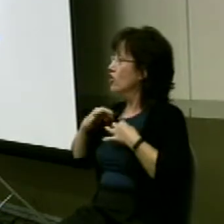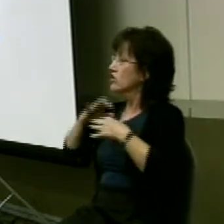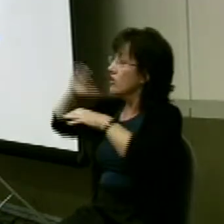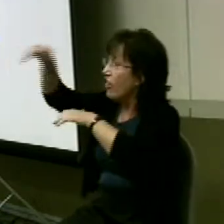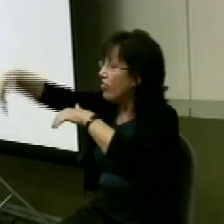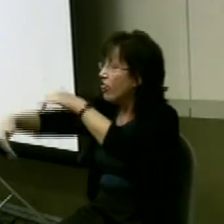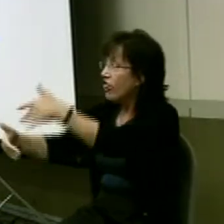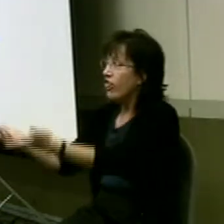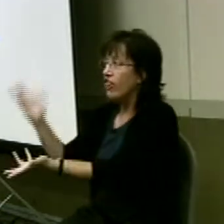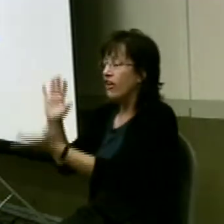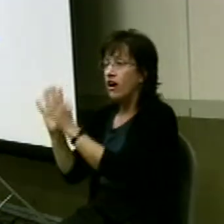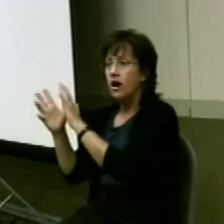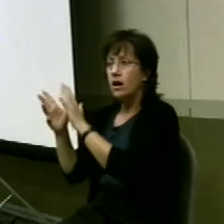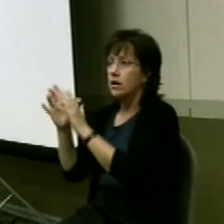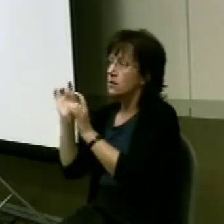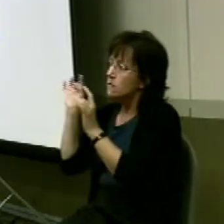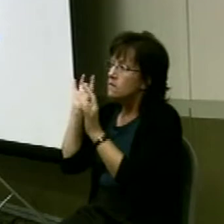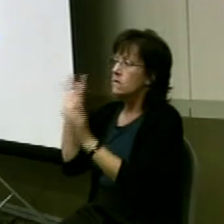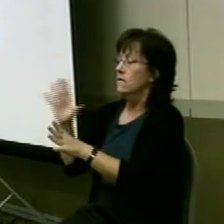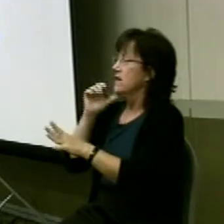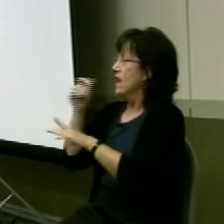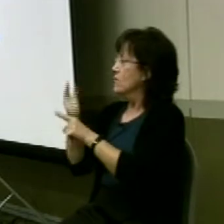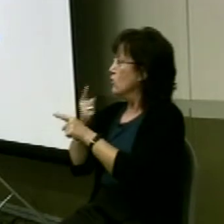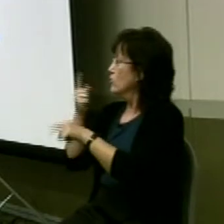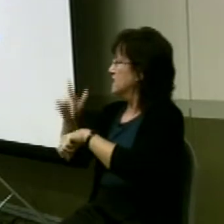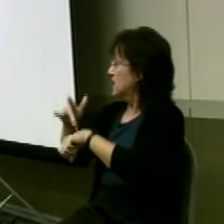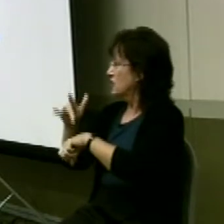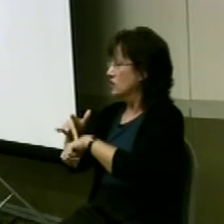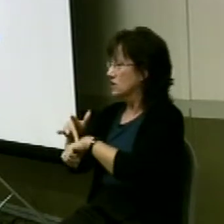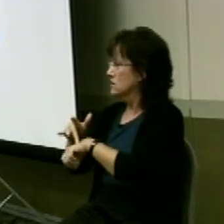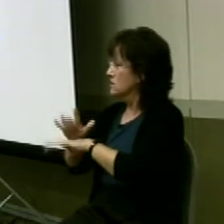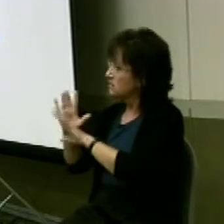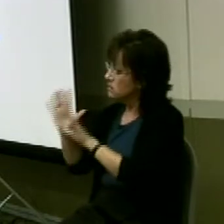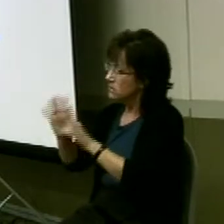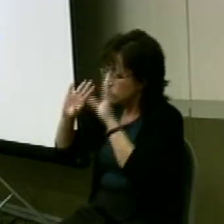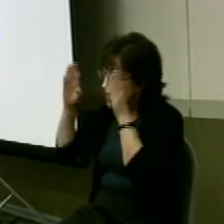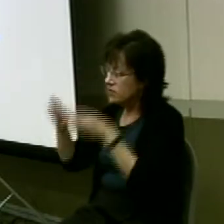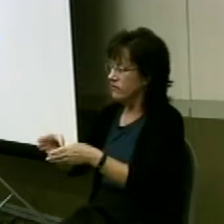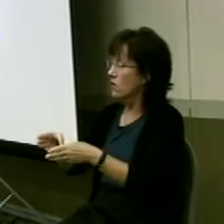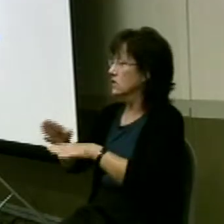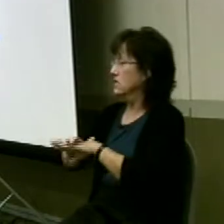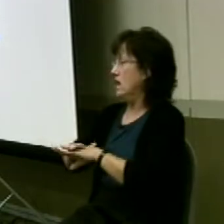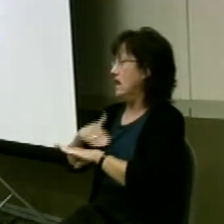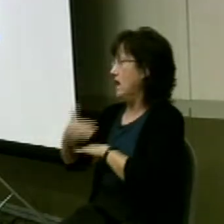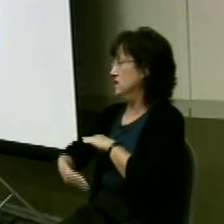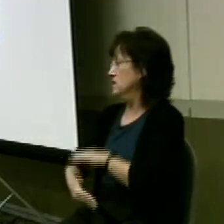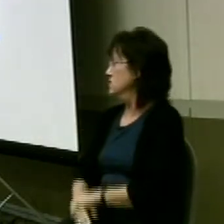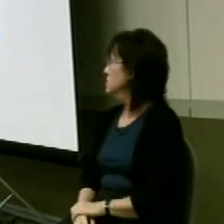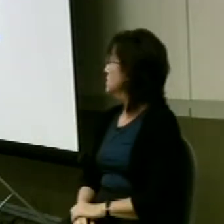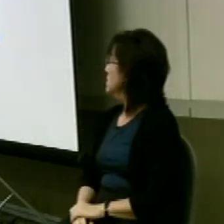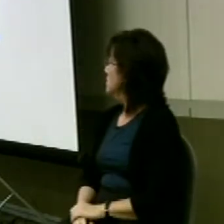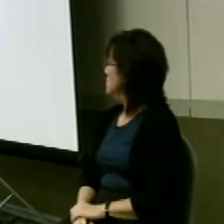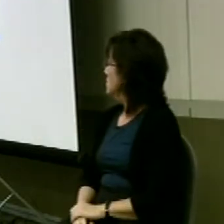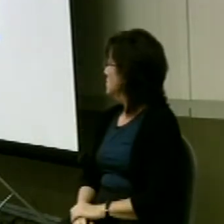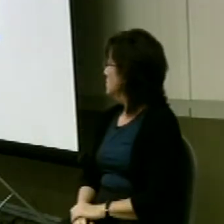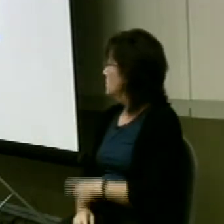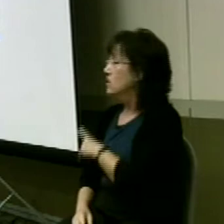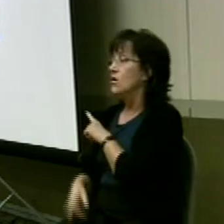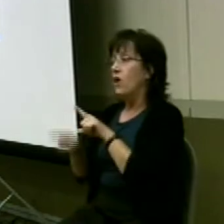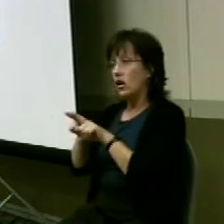shirts. There were all kinds of inappropriate behaviors, inappropriate touching, that we had to focus on